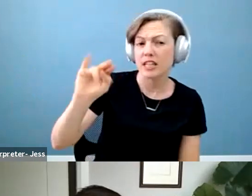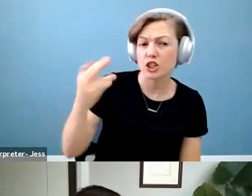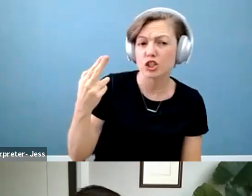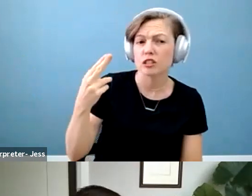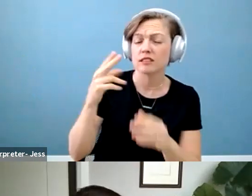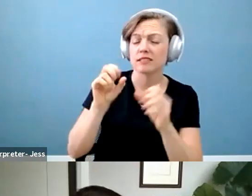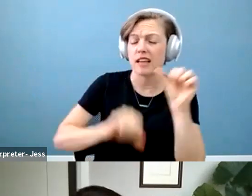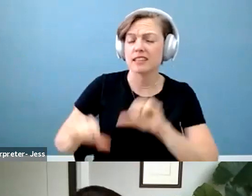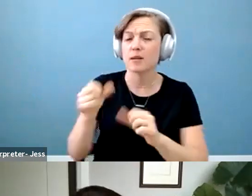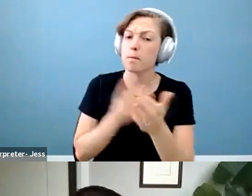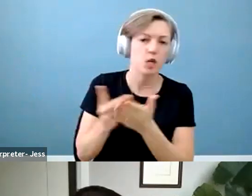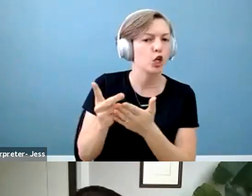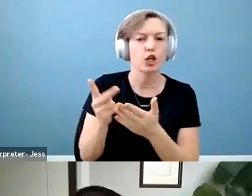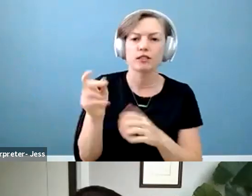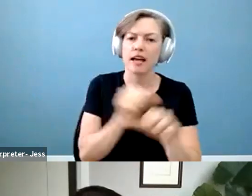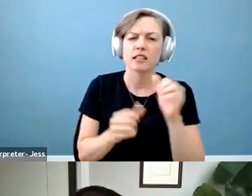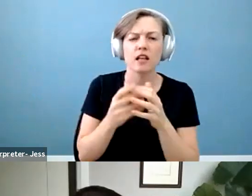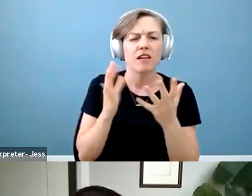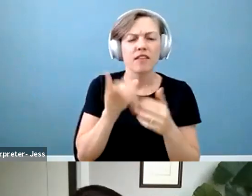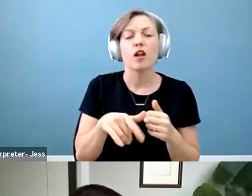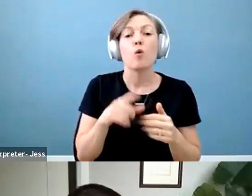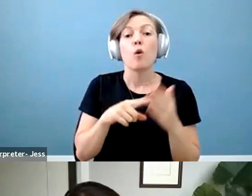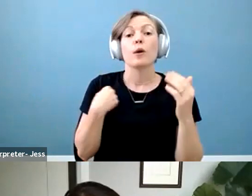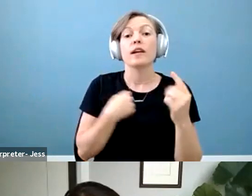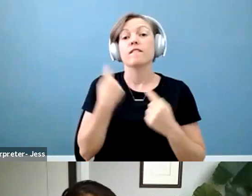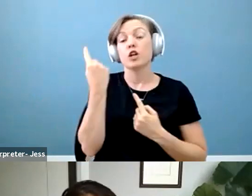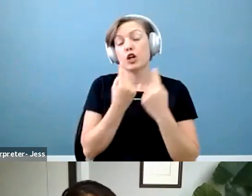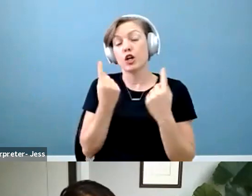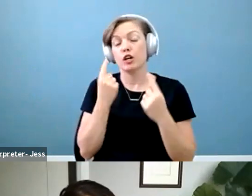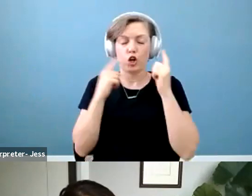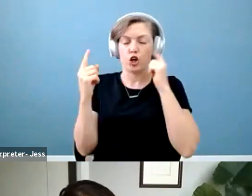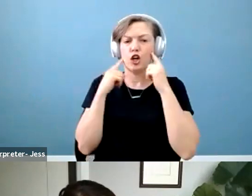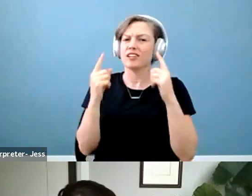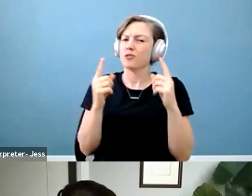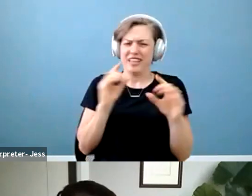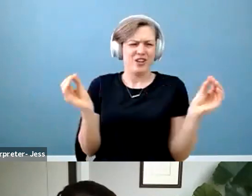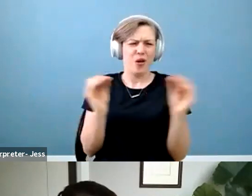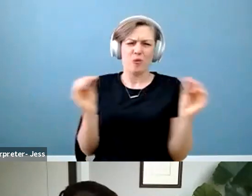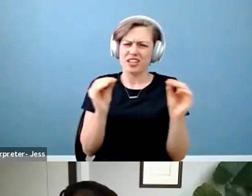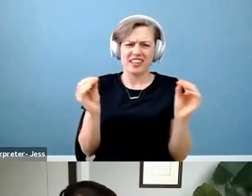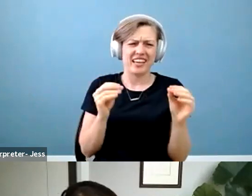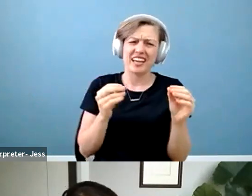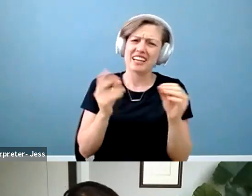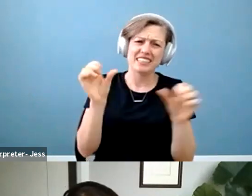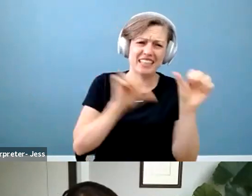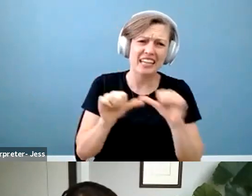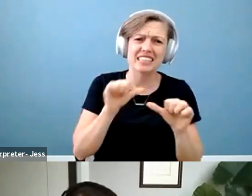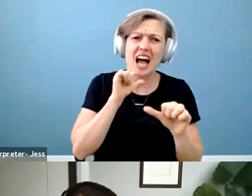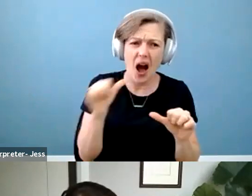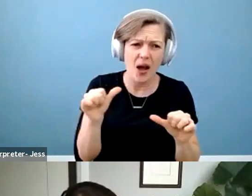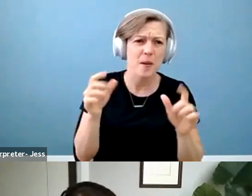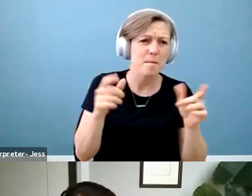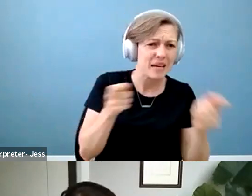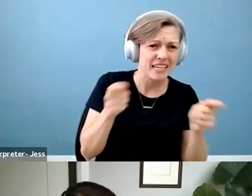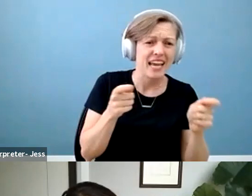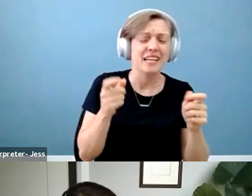science, so-called of it. And a lot of what we've heard here is that there's, in many ways, no such thing as science unmediated by ideology, by